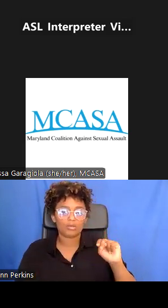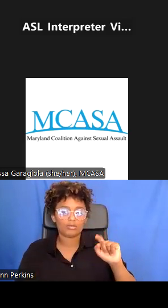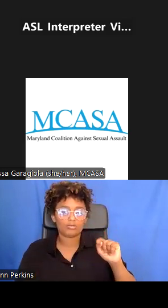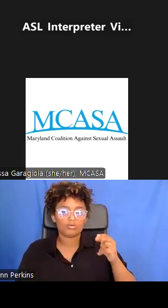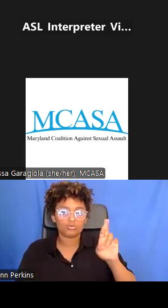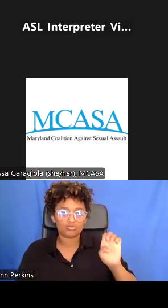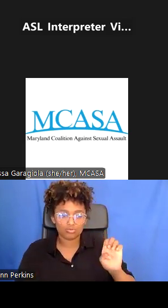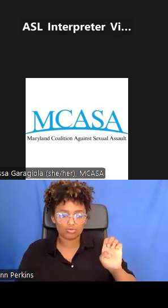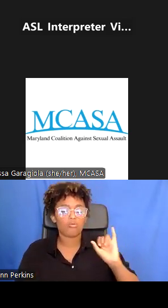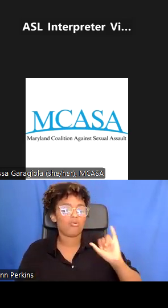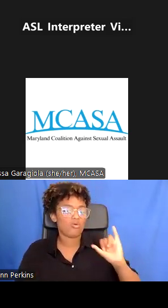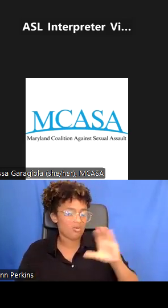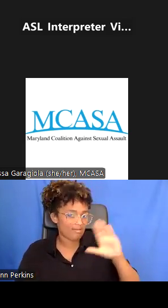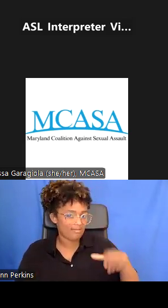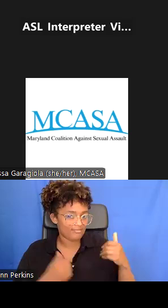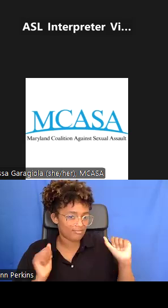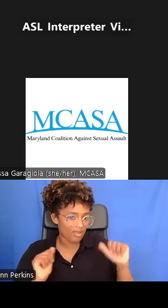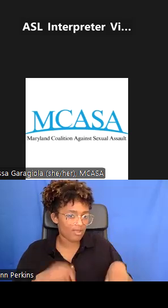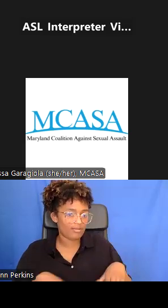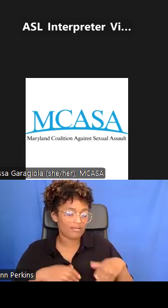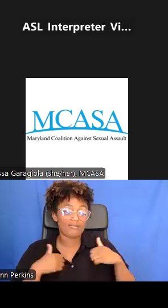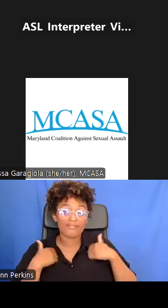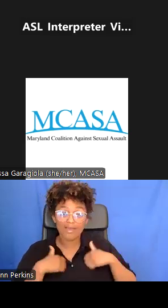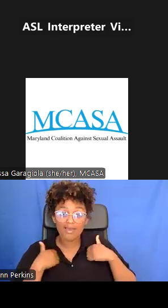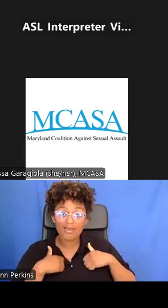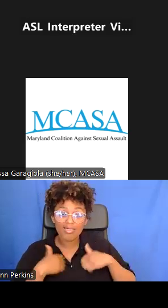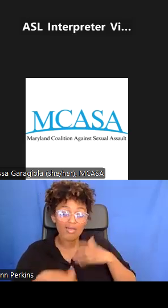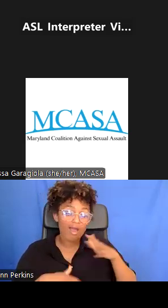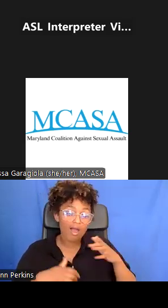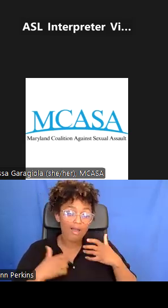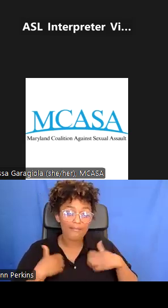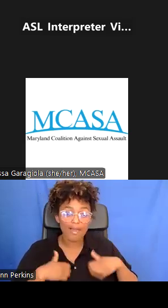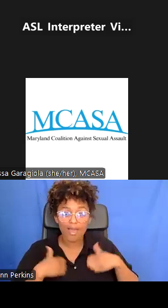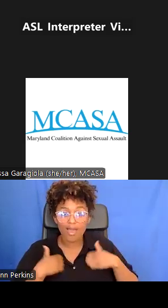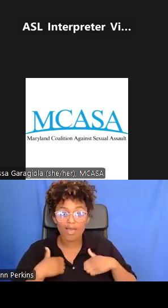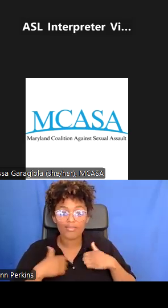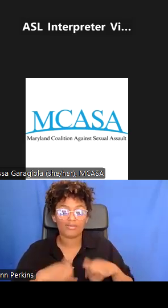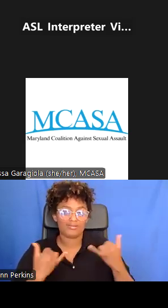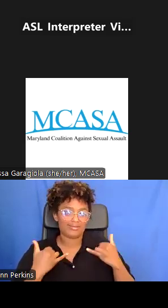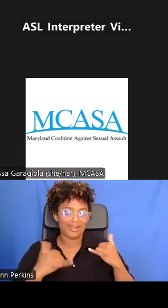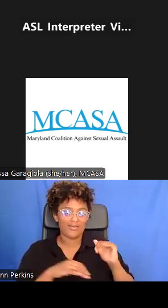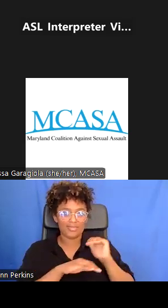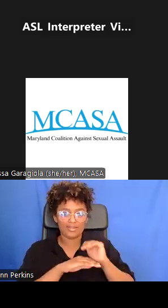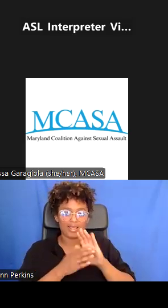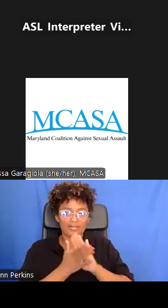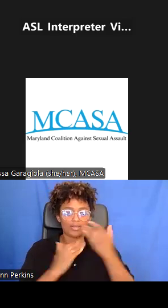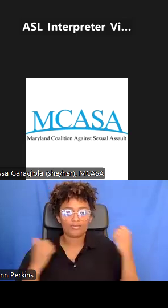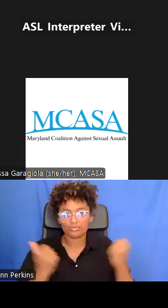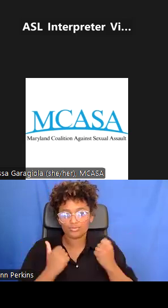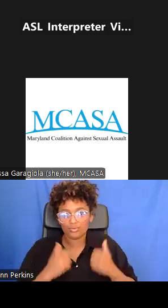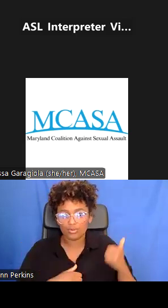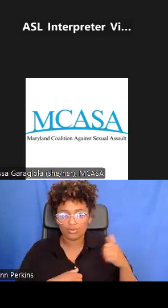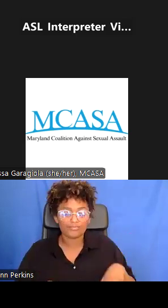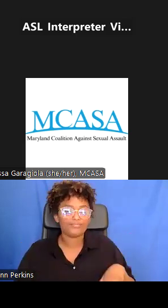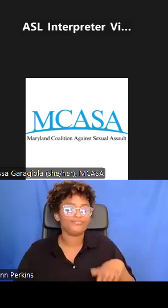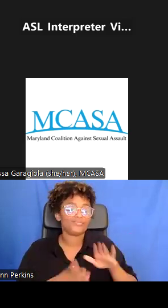into like hot bath season as the nights get cooler. Journaling, um, cooking. I love the cooking one because cooking is